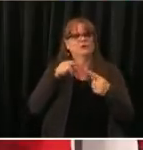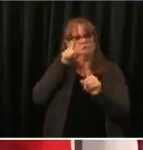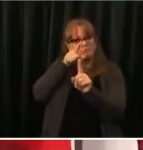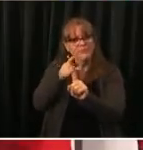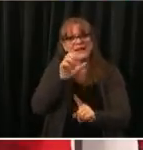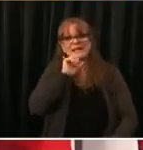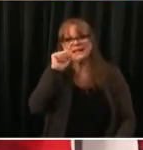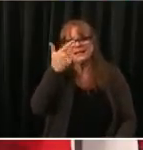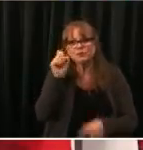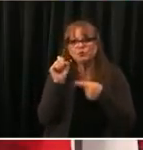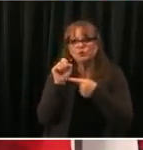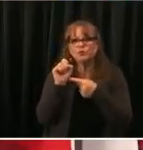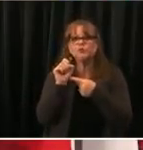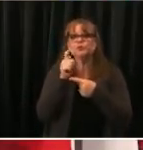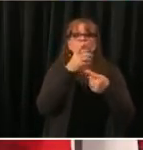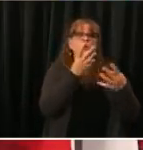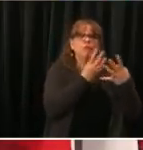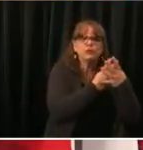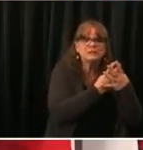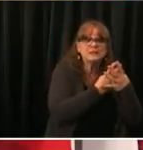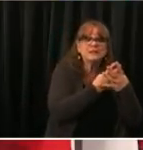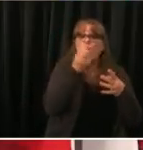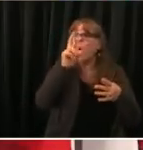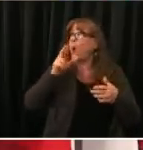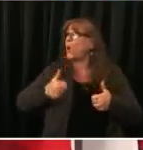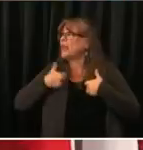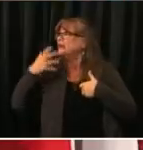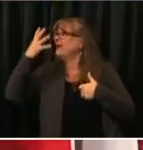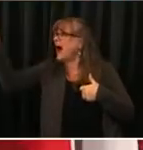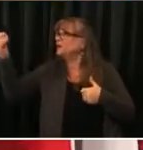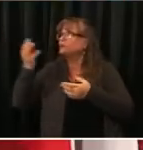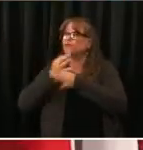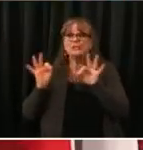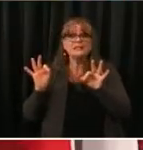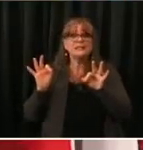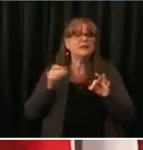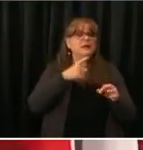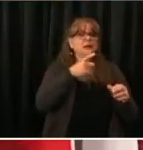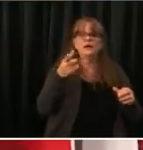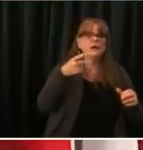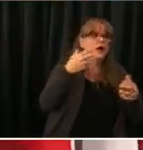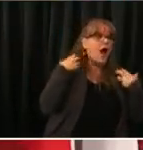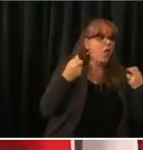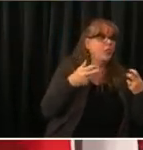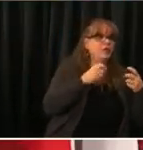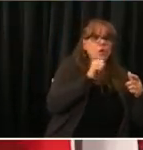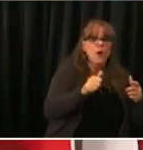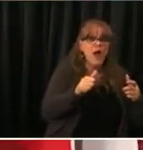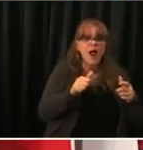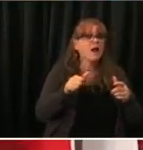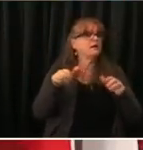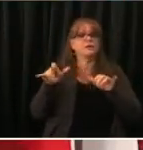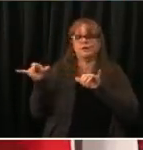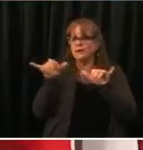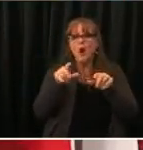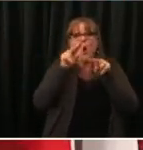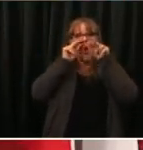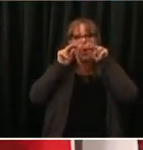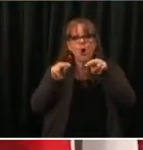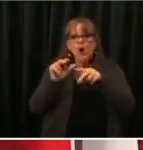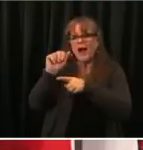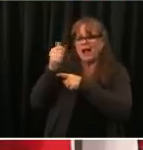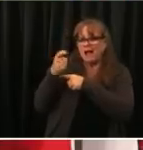you're on the outside or whether you are healthy or not. Age itself is a risk factor. And we're